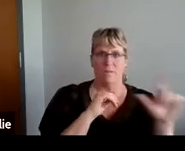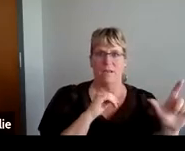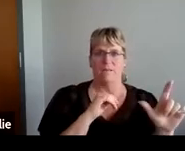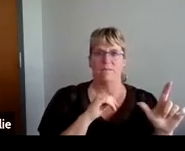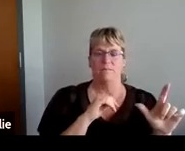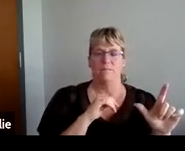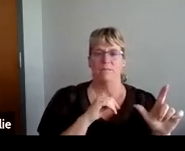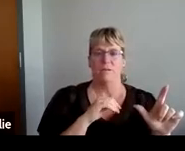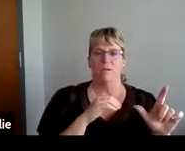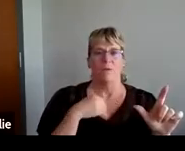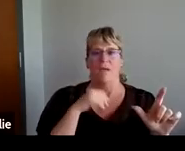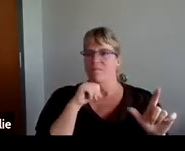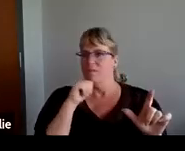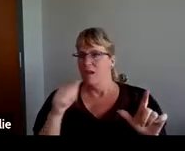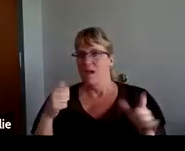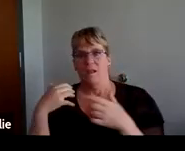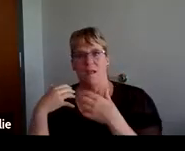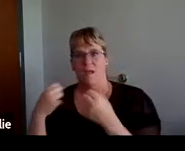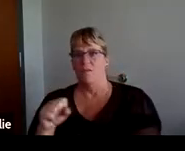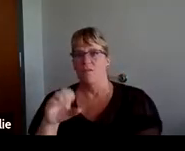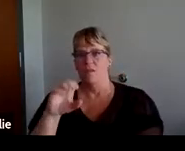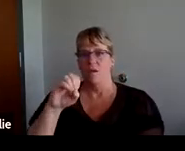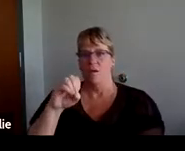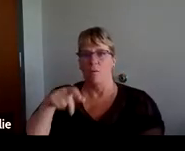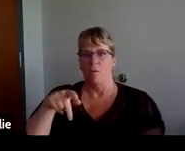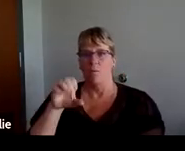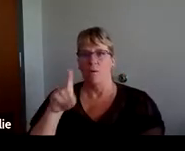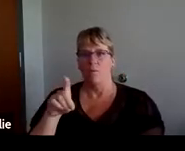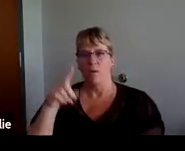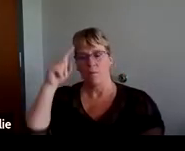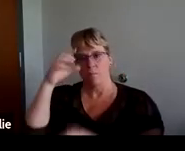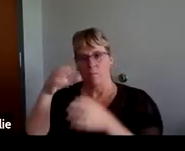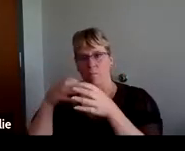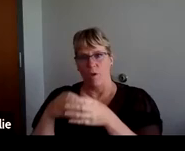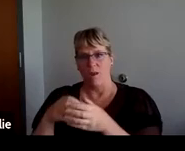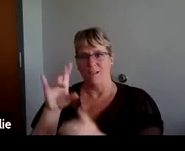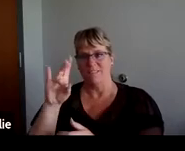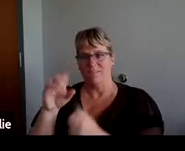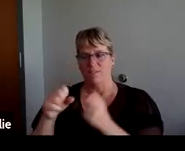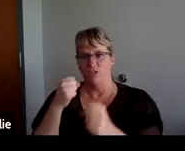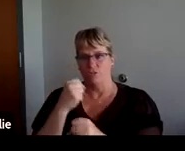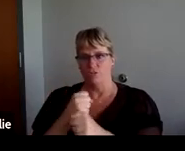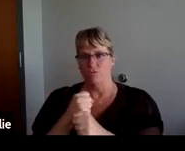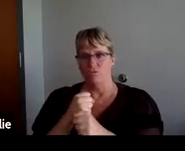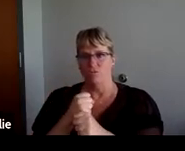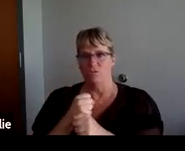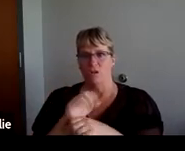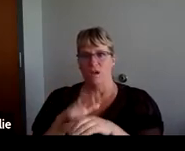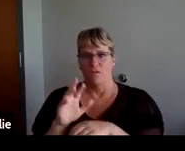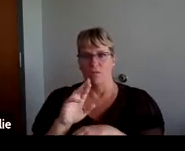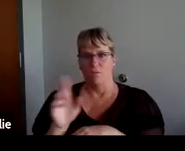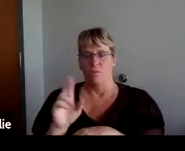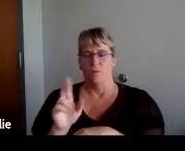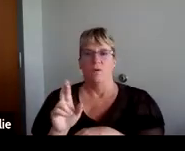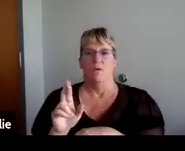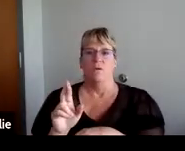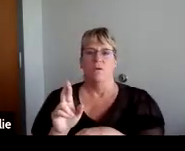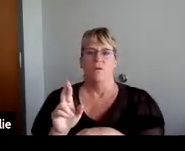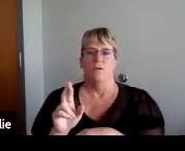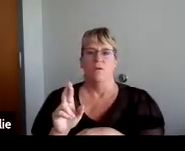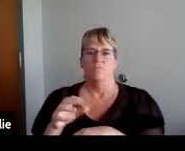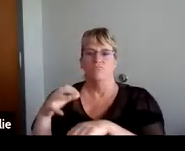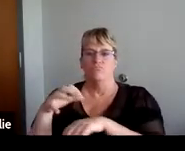we have an unhealthy opioid-induced brain of 7 years on the right-hand side. And you